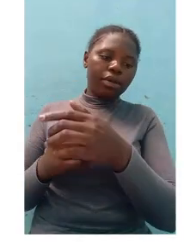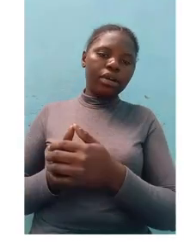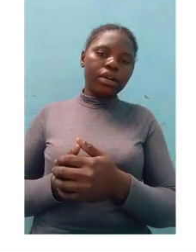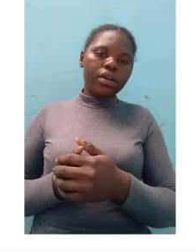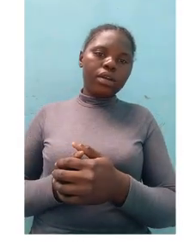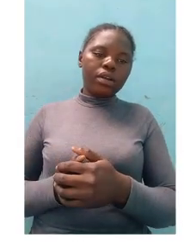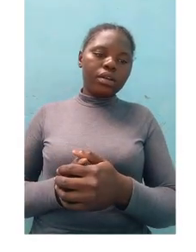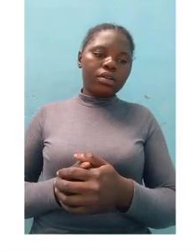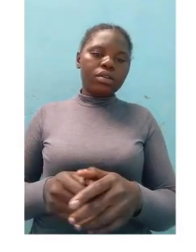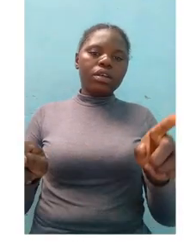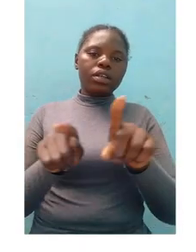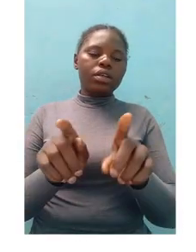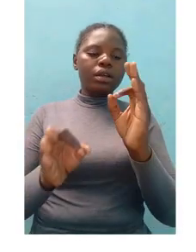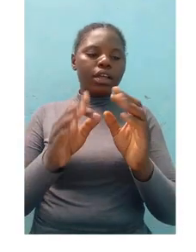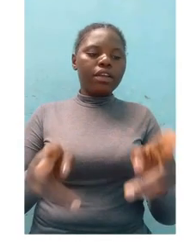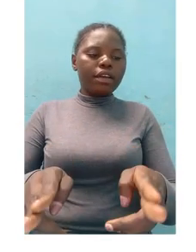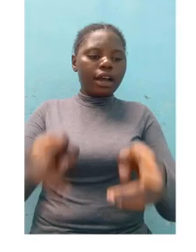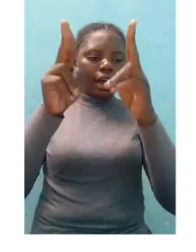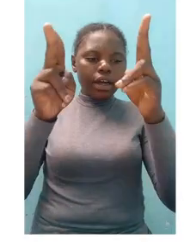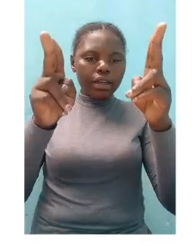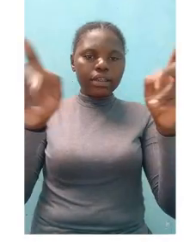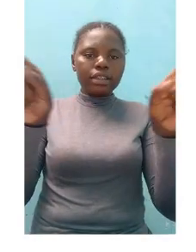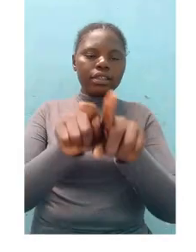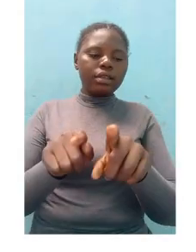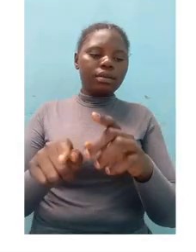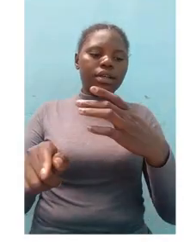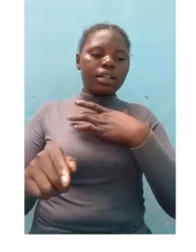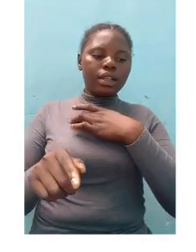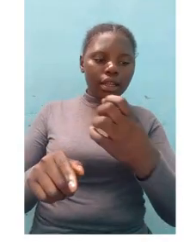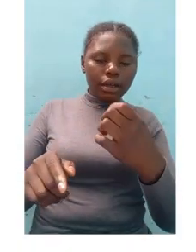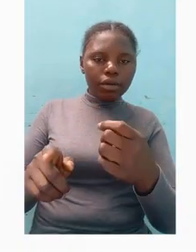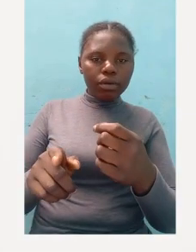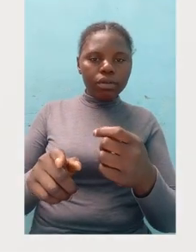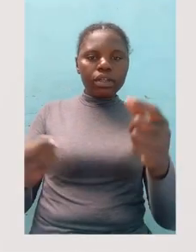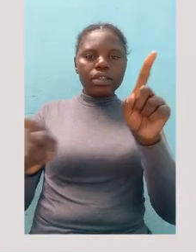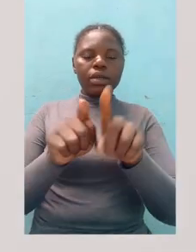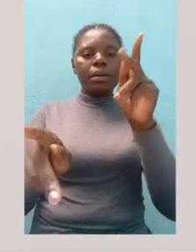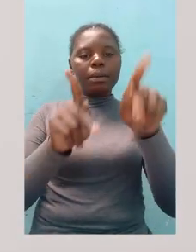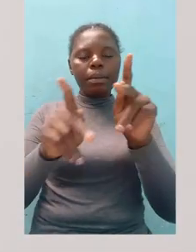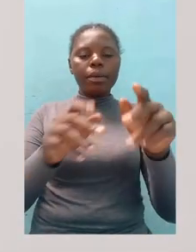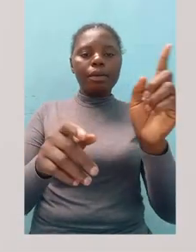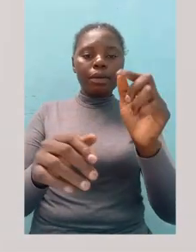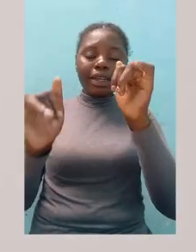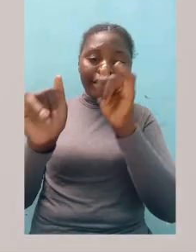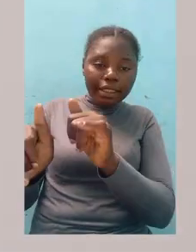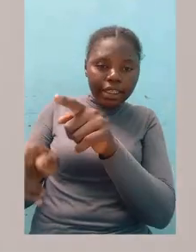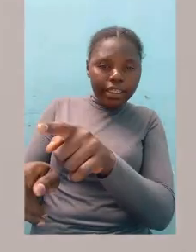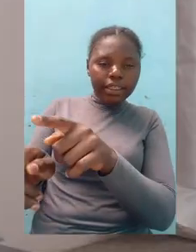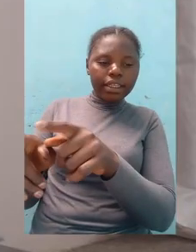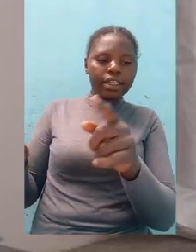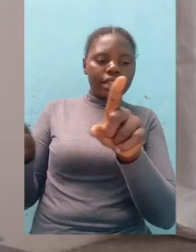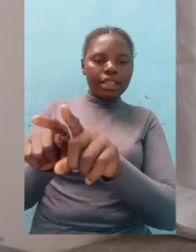will be minor. They always have these two dimensions, the likelihood and the impact. So a high likelihood and a minor